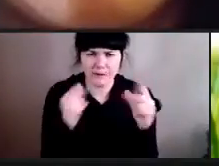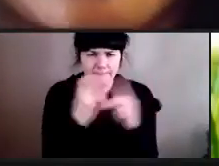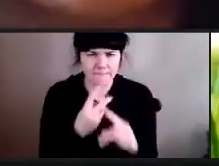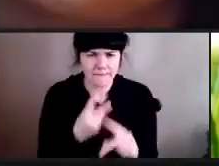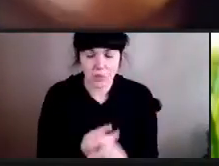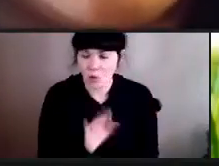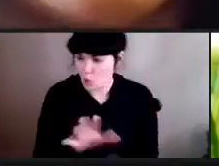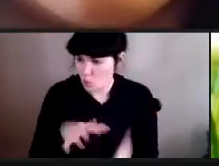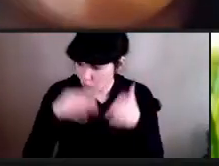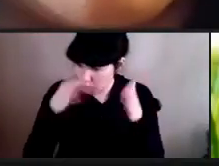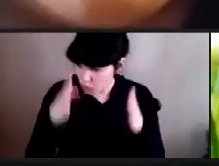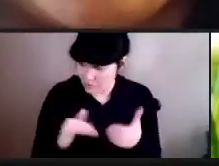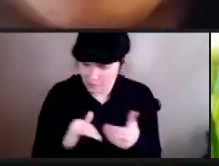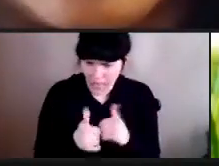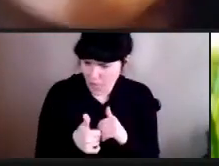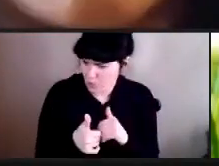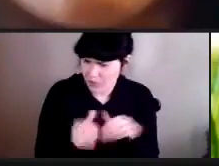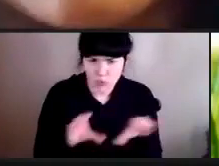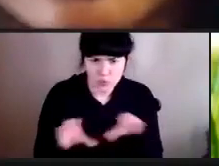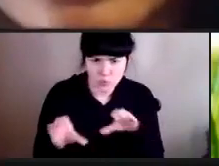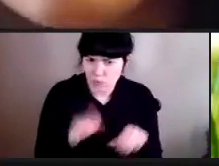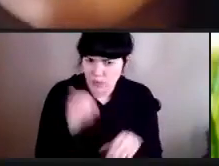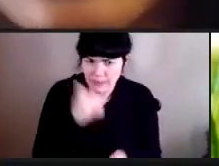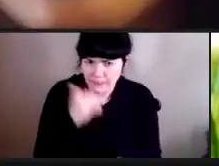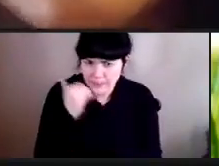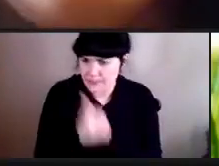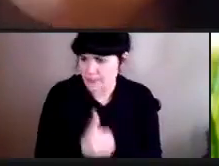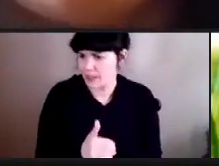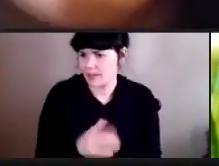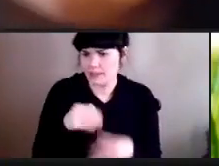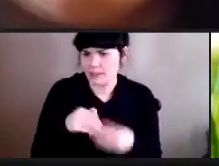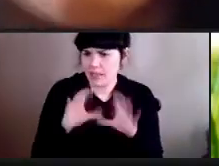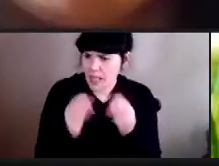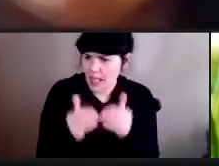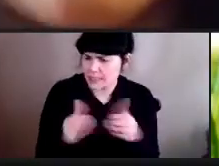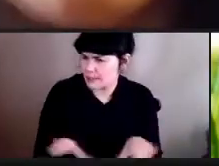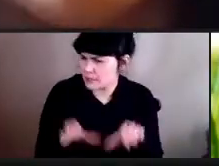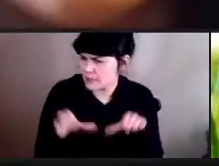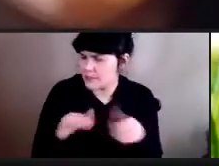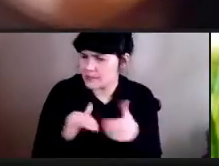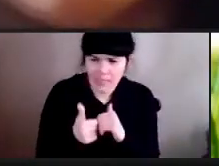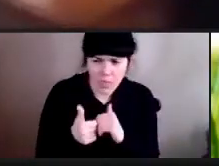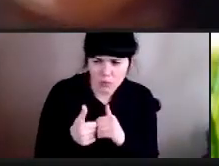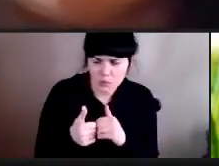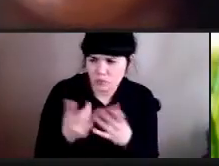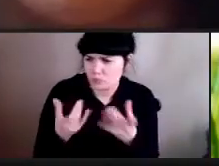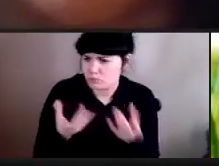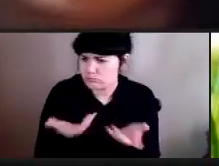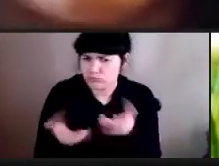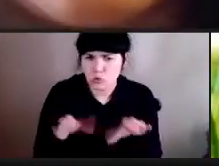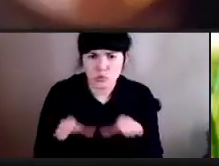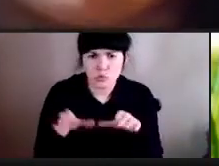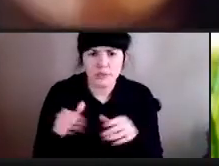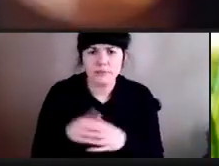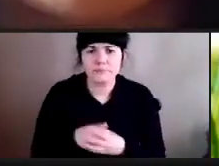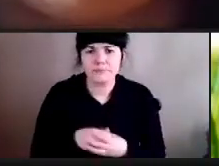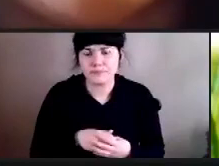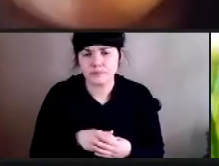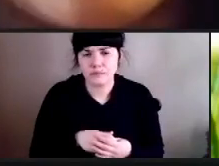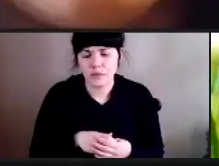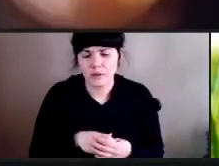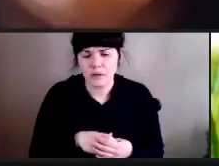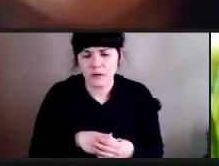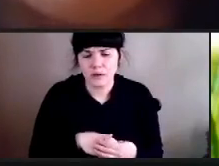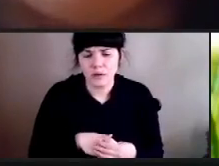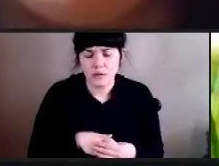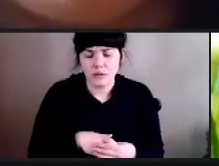day-to-day activities that students are doing in terms of class. I think for us, what we found is we have looked for every possible